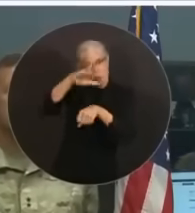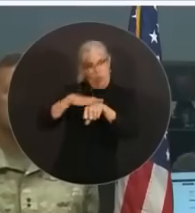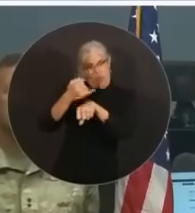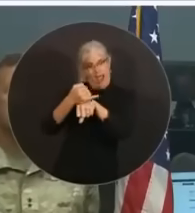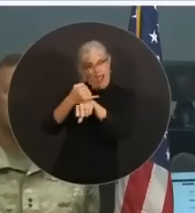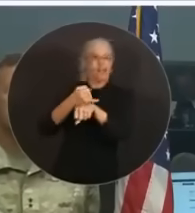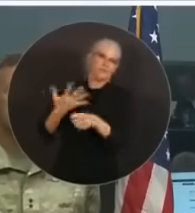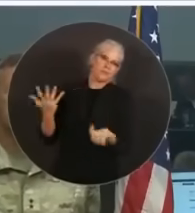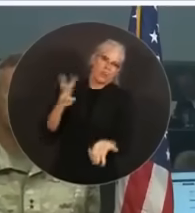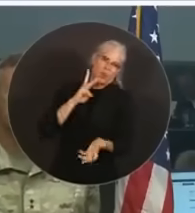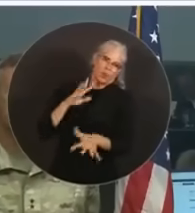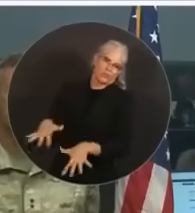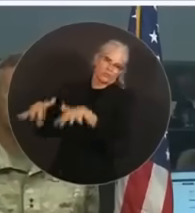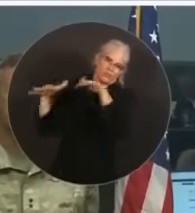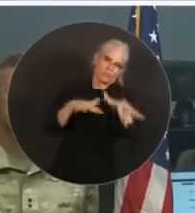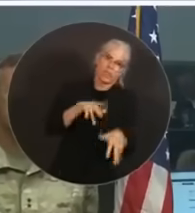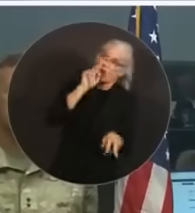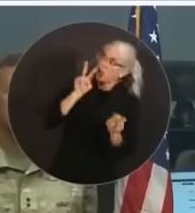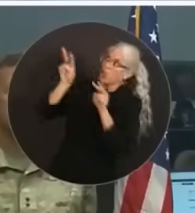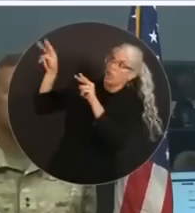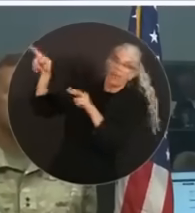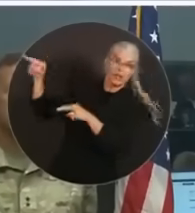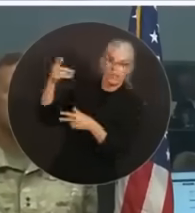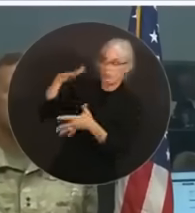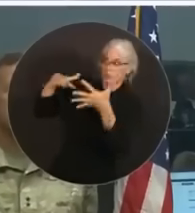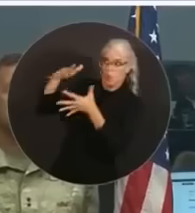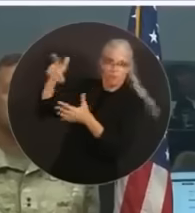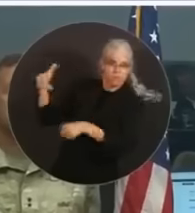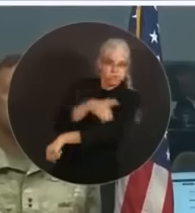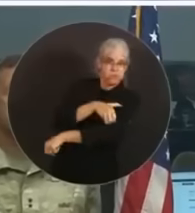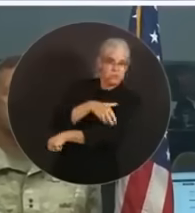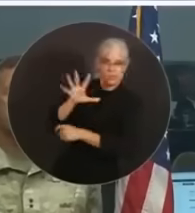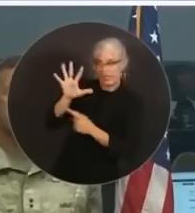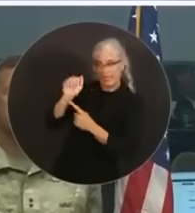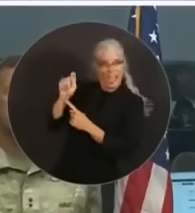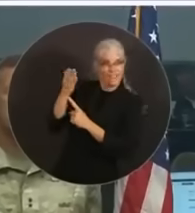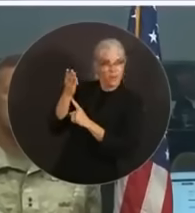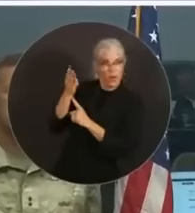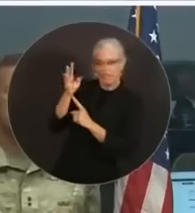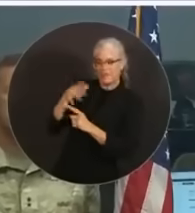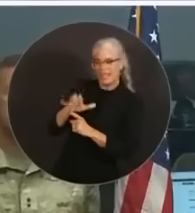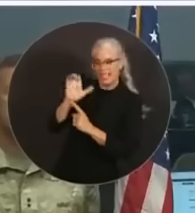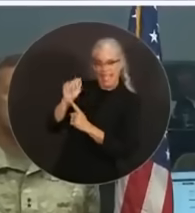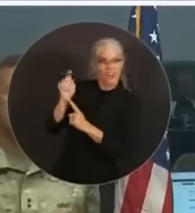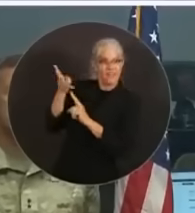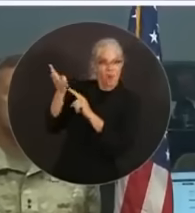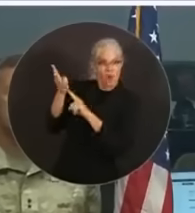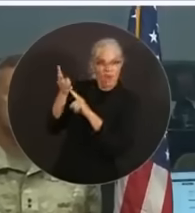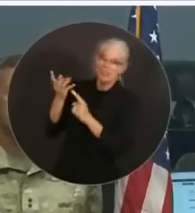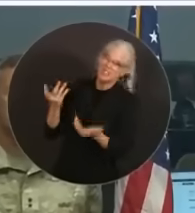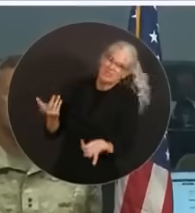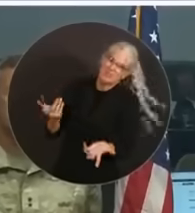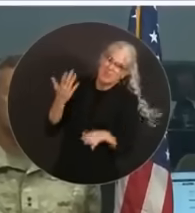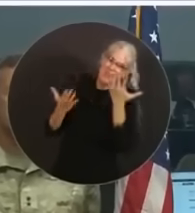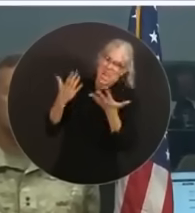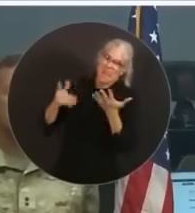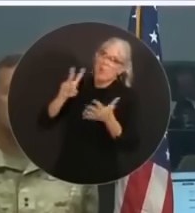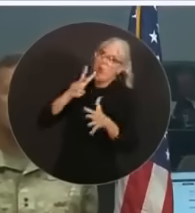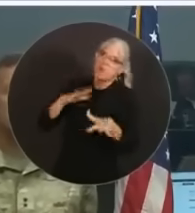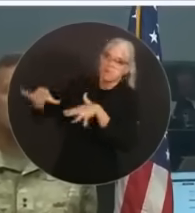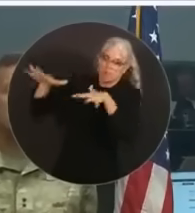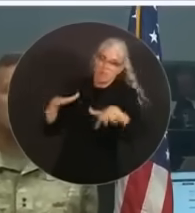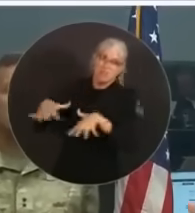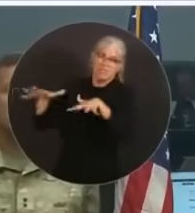already very powerful. Now, the forecasts are that it's going to peak before it reaches landfall and